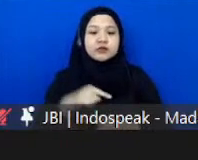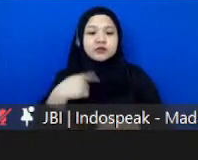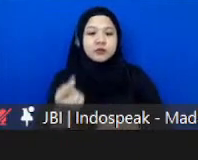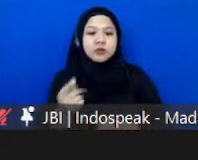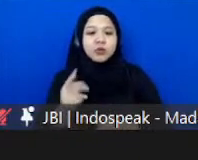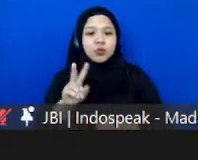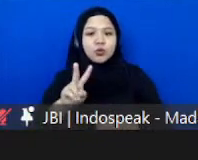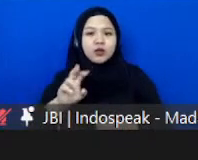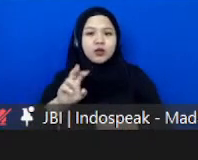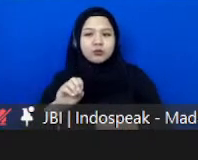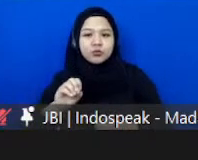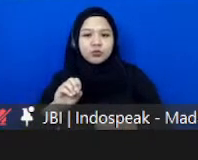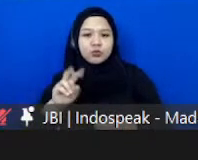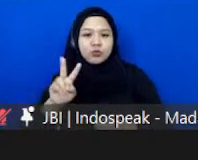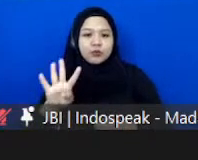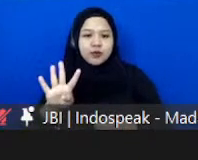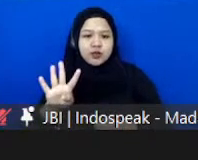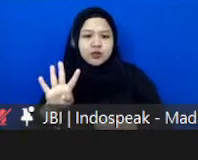2024.